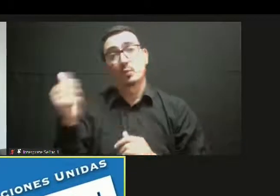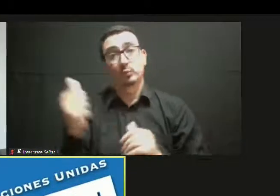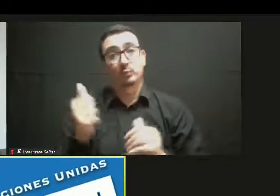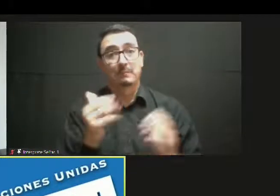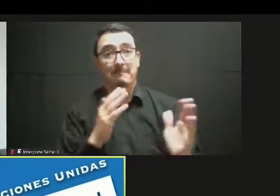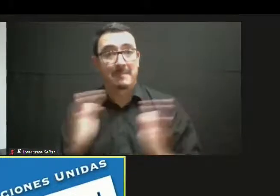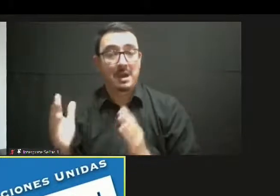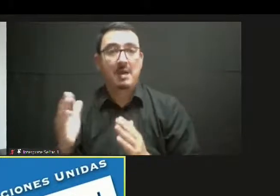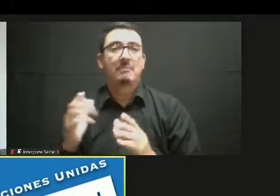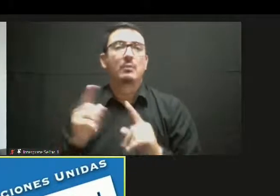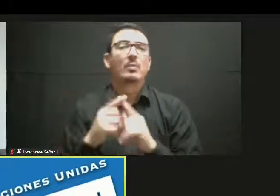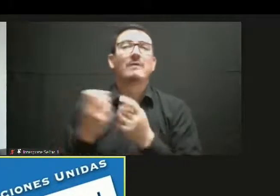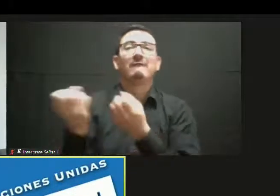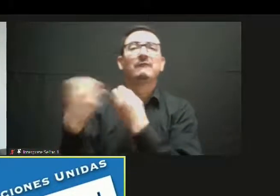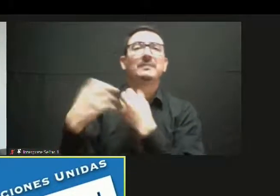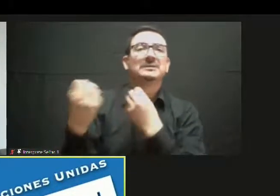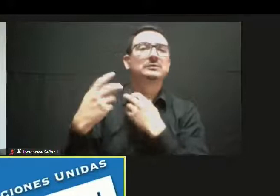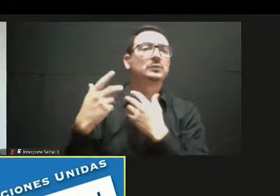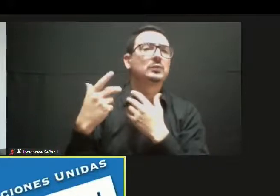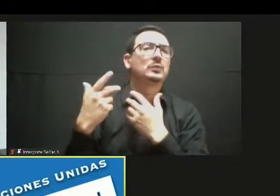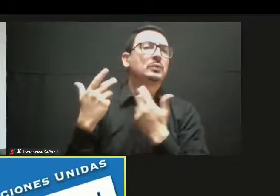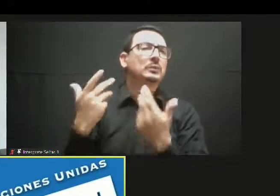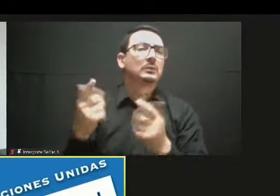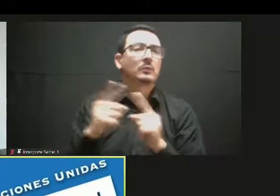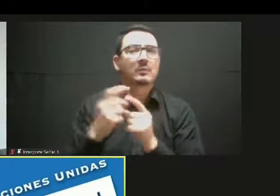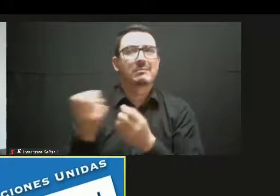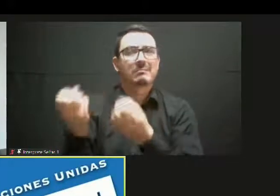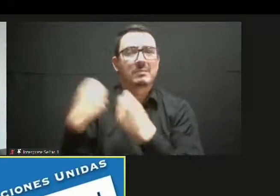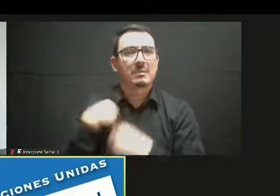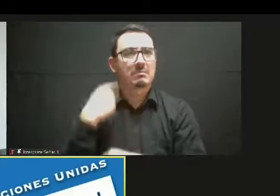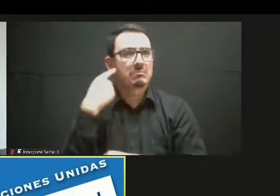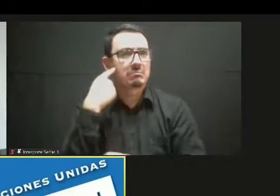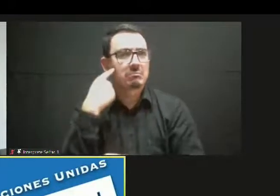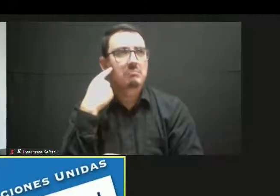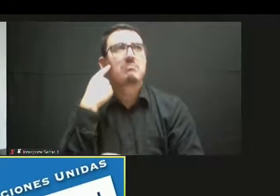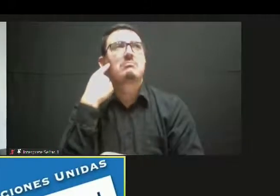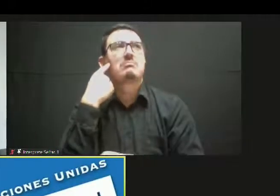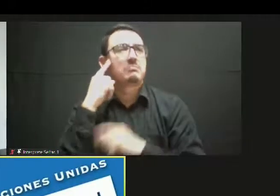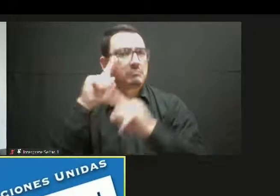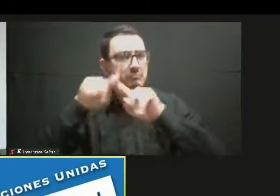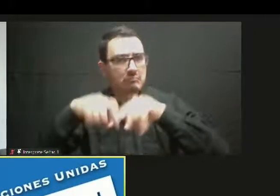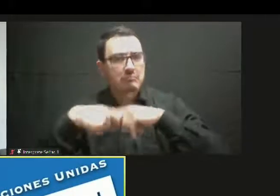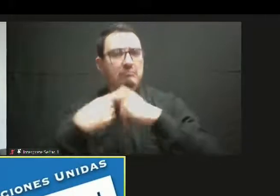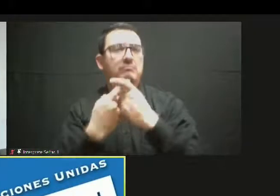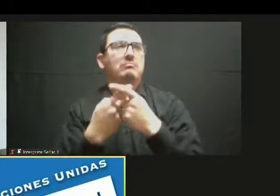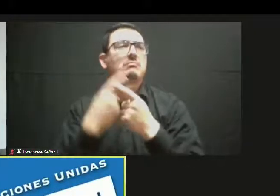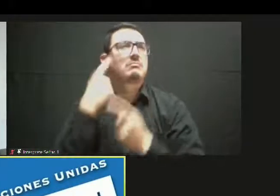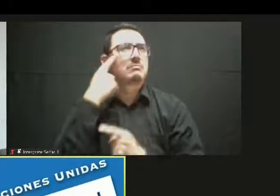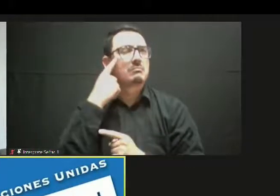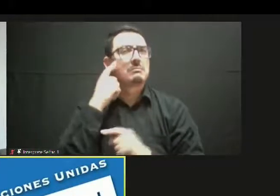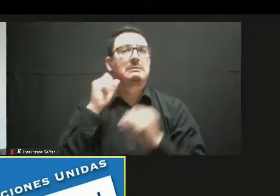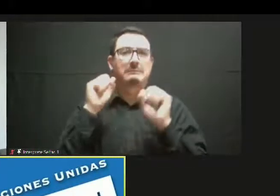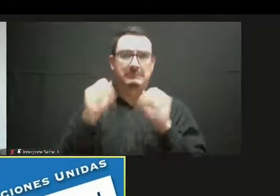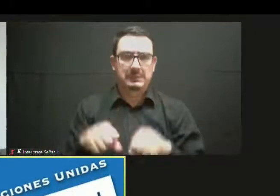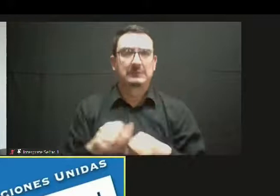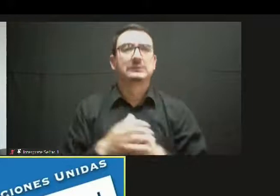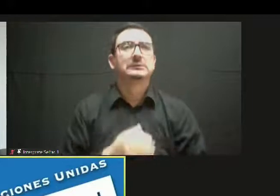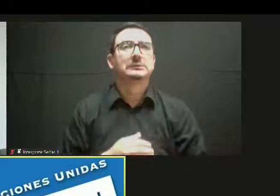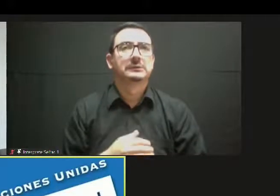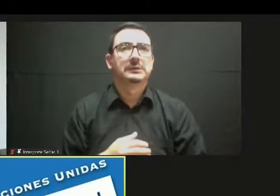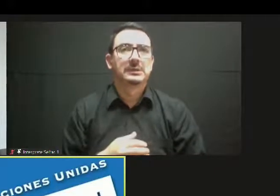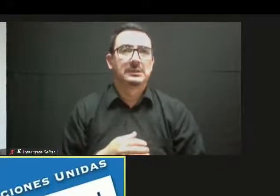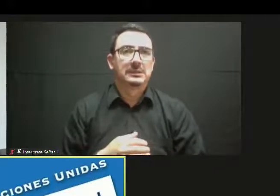is really the most important developing region. Just let us remember this huge imbalance among the three